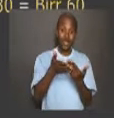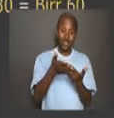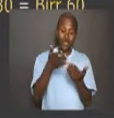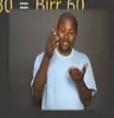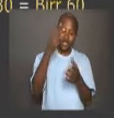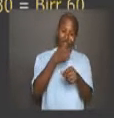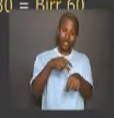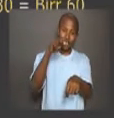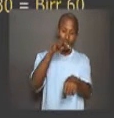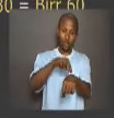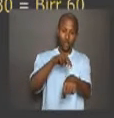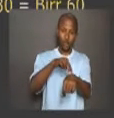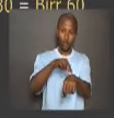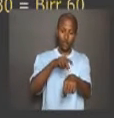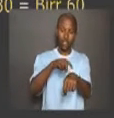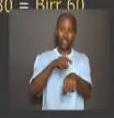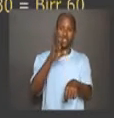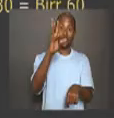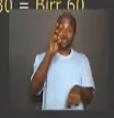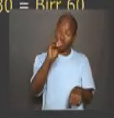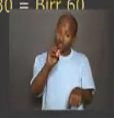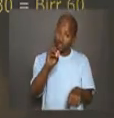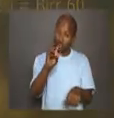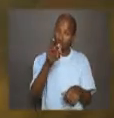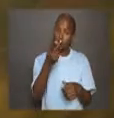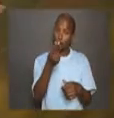double time rate is 60 bir.